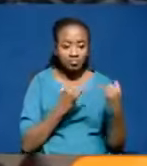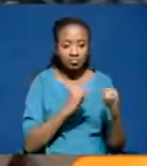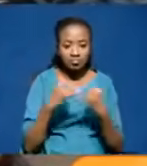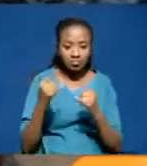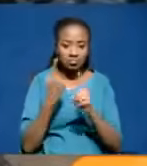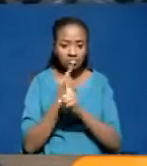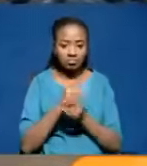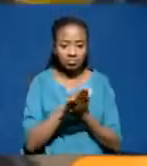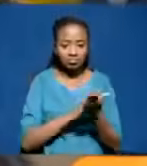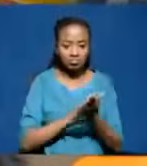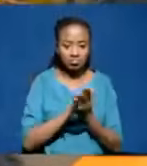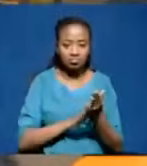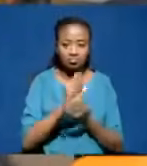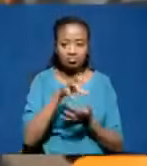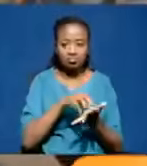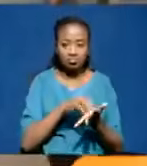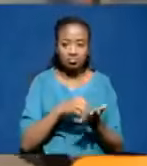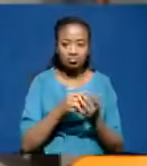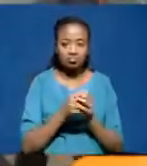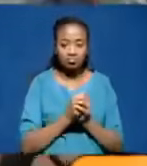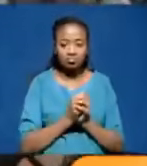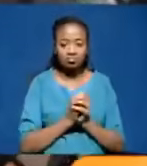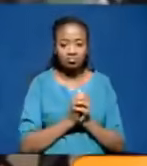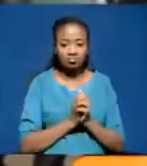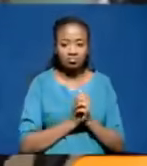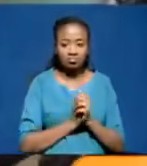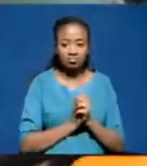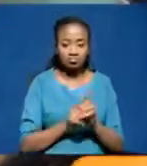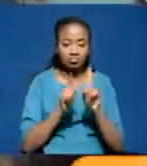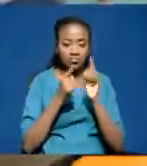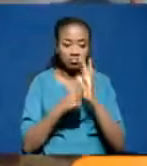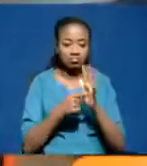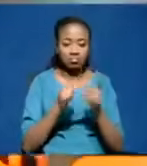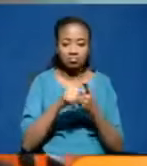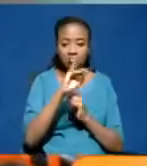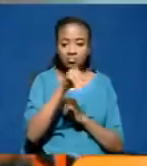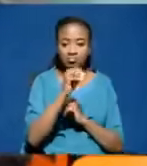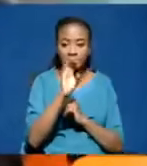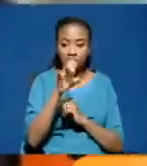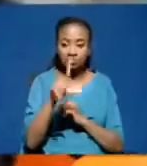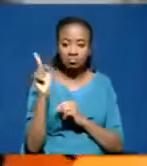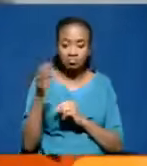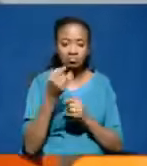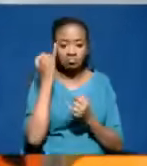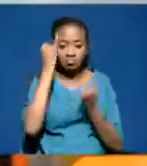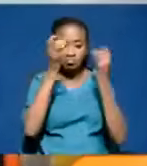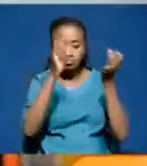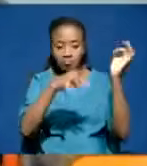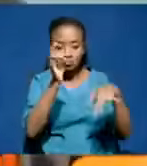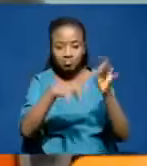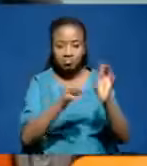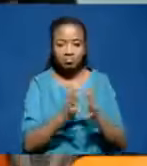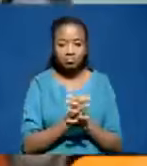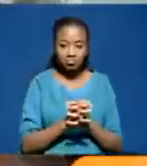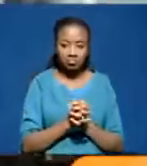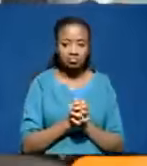their use case scenarios. Joel Amboka is one of the boda-boda riders who gave his input on the improvements needed for the second-generation Rome